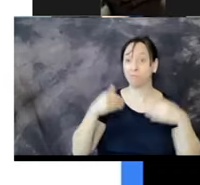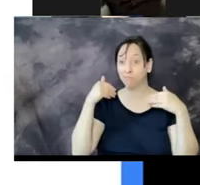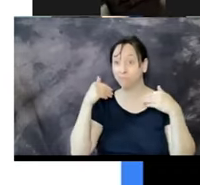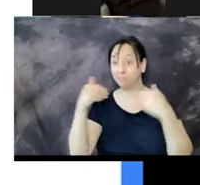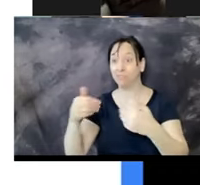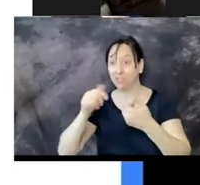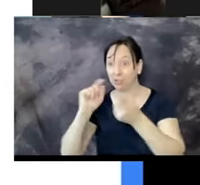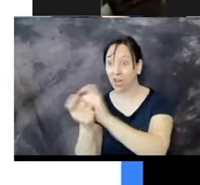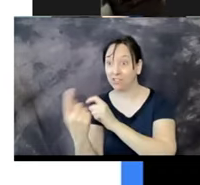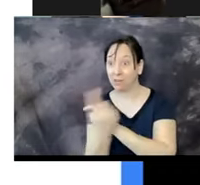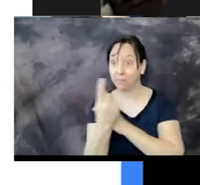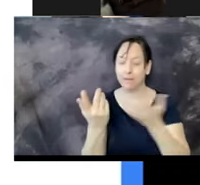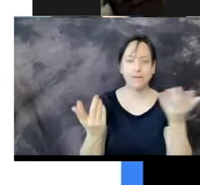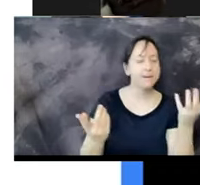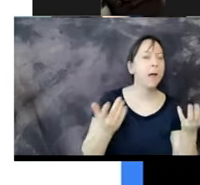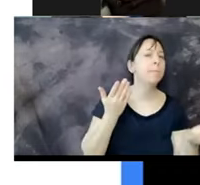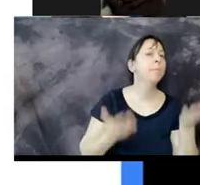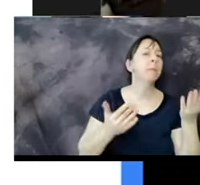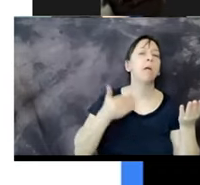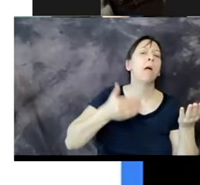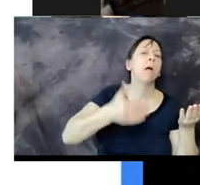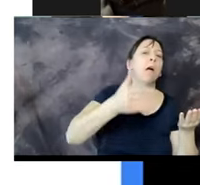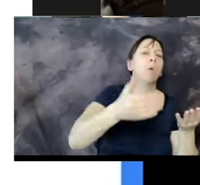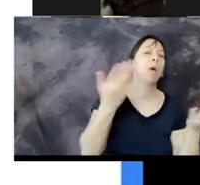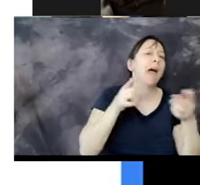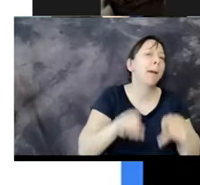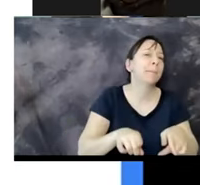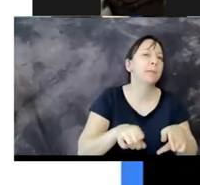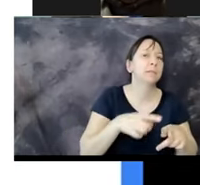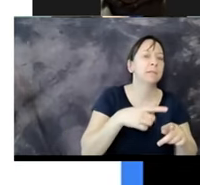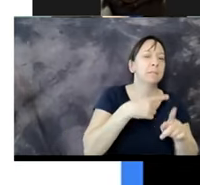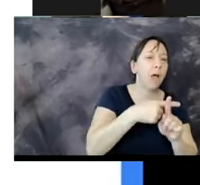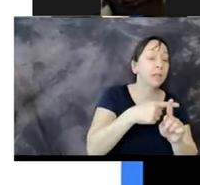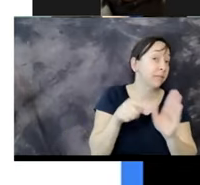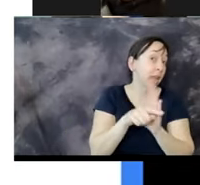What positive or negative things might happen along the way?